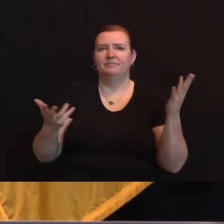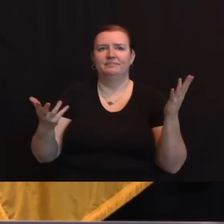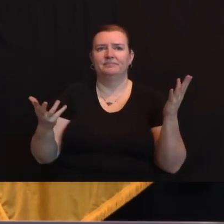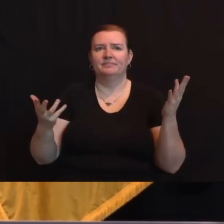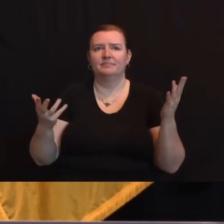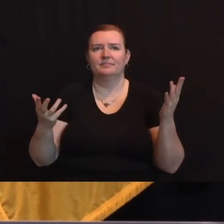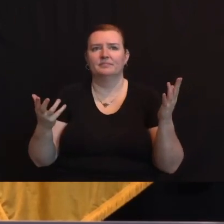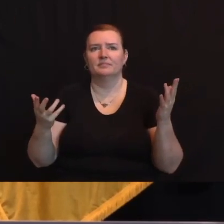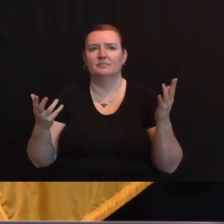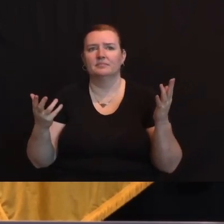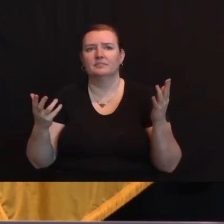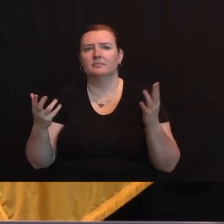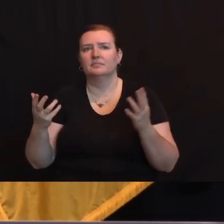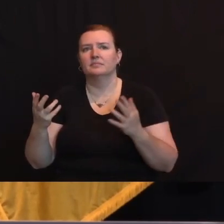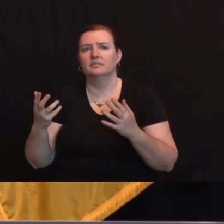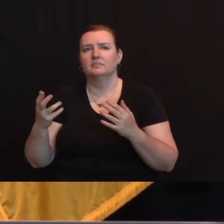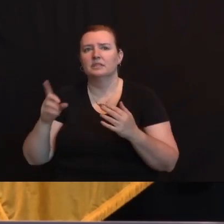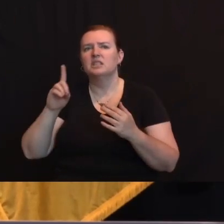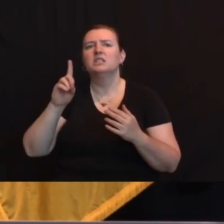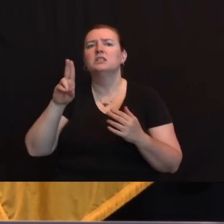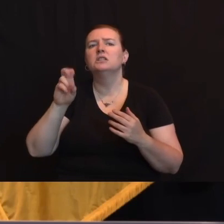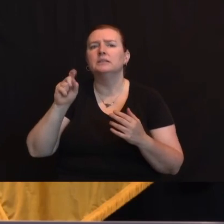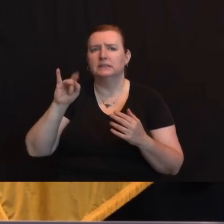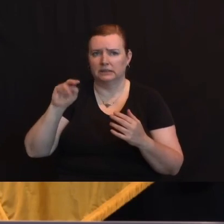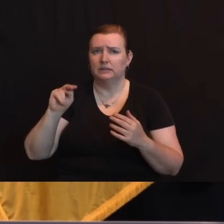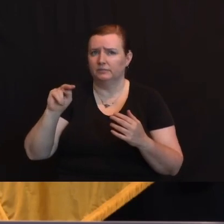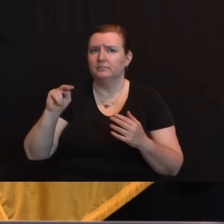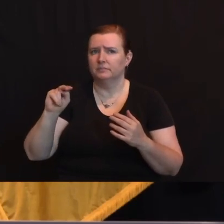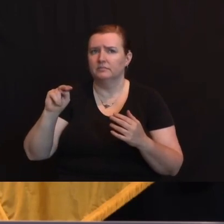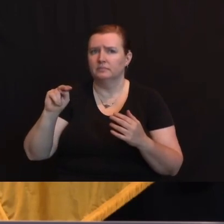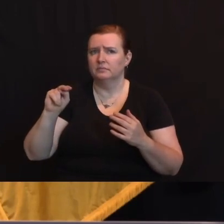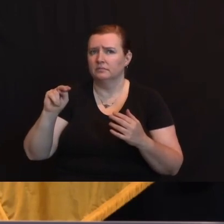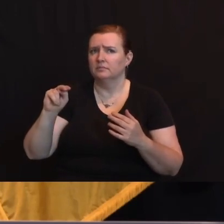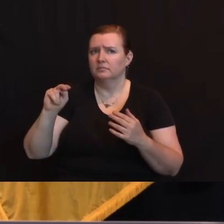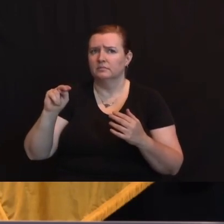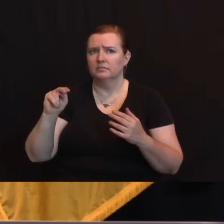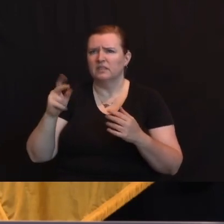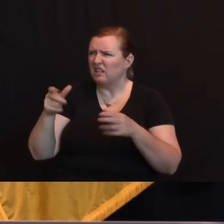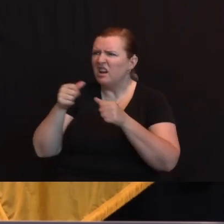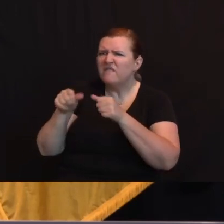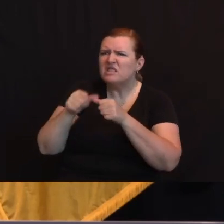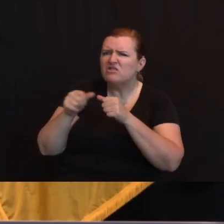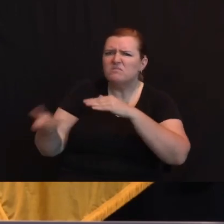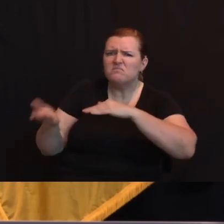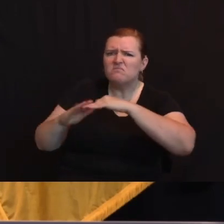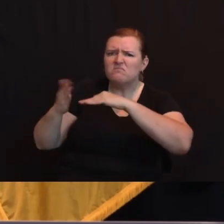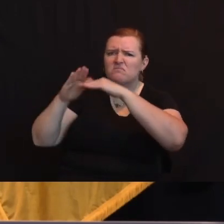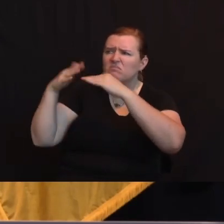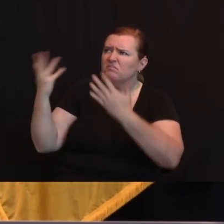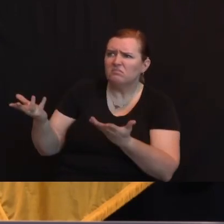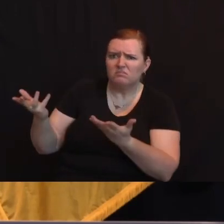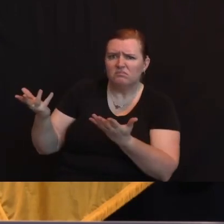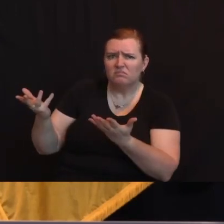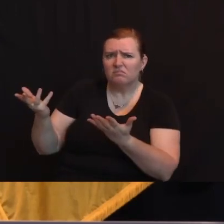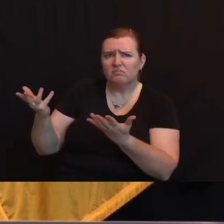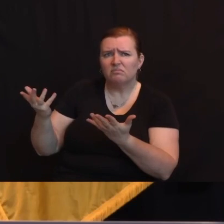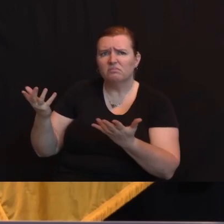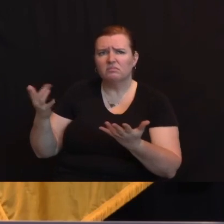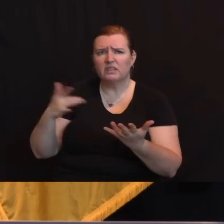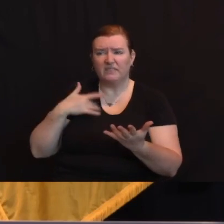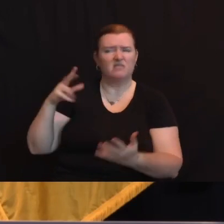Good afternoon. Now that you have this alarming uptick in infections, just using your words, and the likelihood of a second wave,